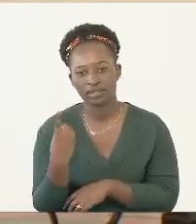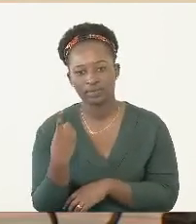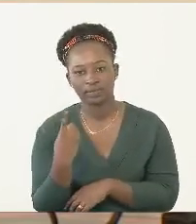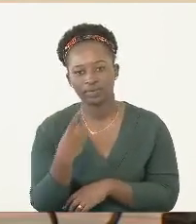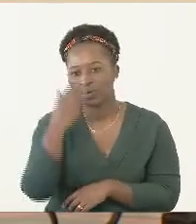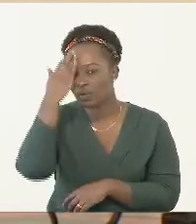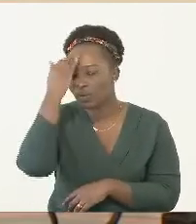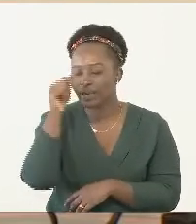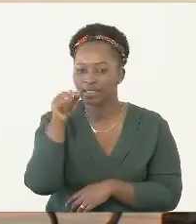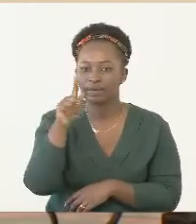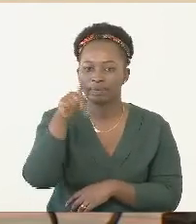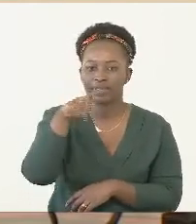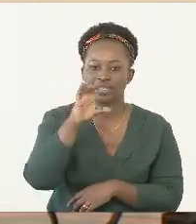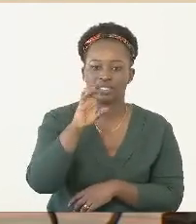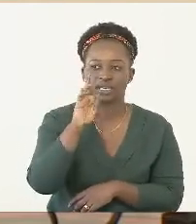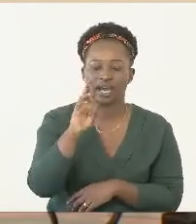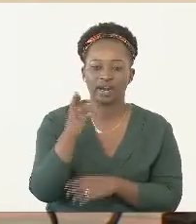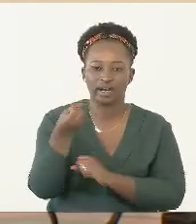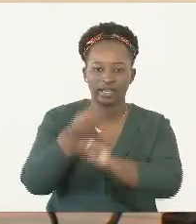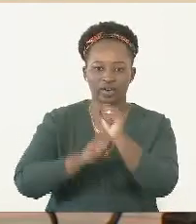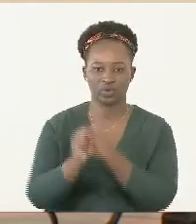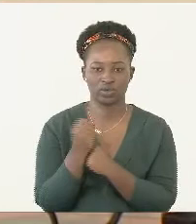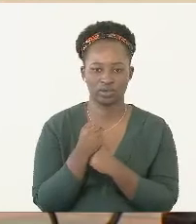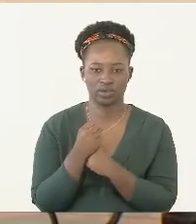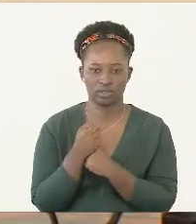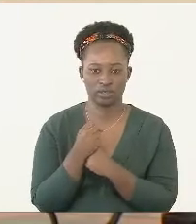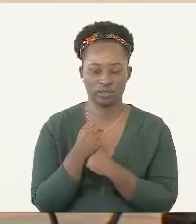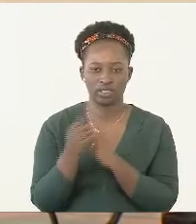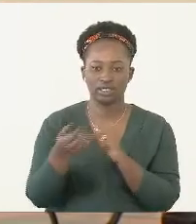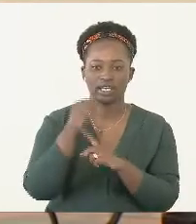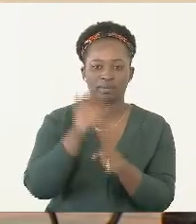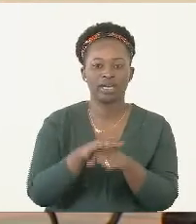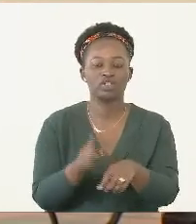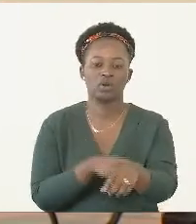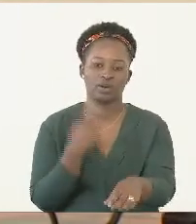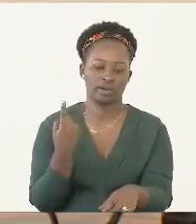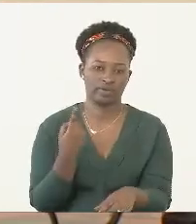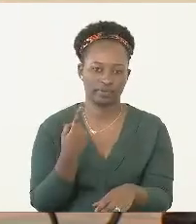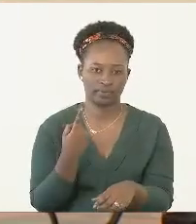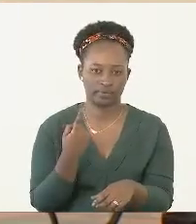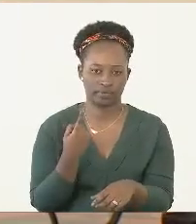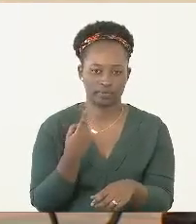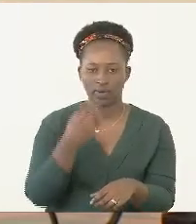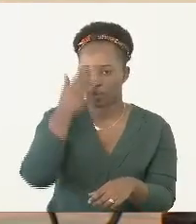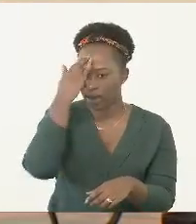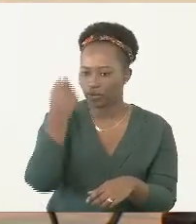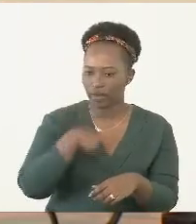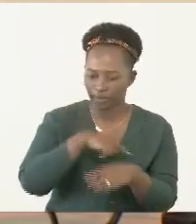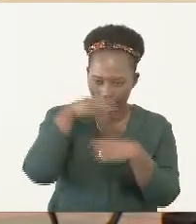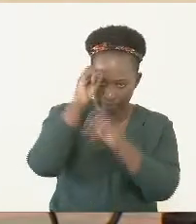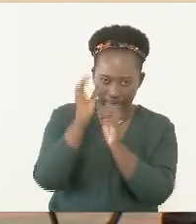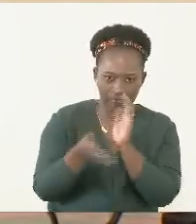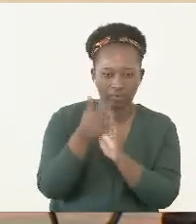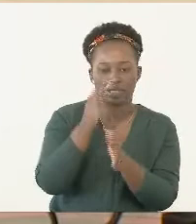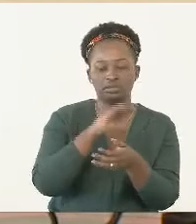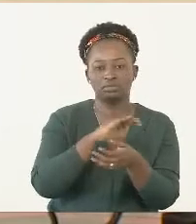Why is this PCR reaction taking much longer? Why can't we get rapid tests and